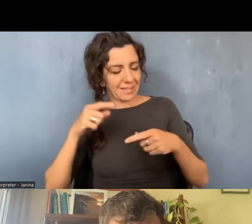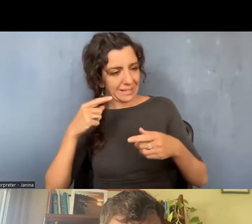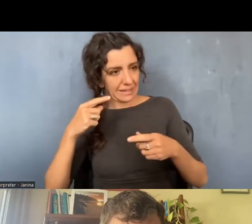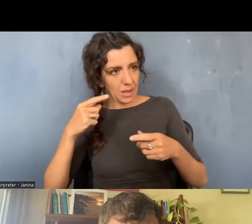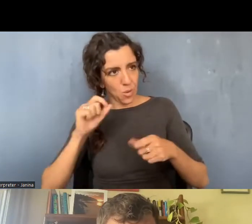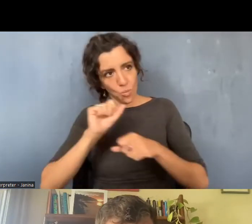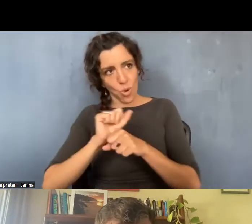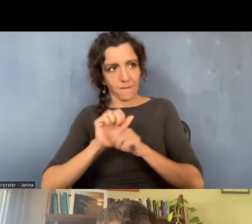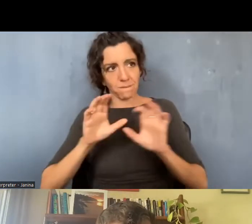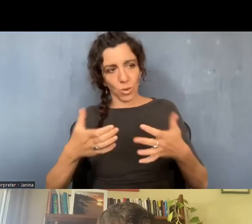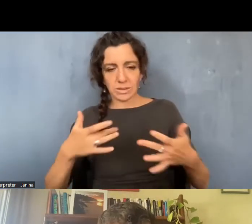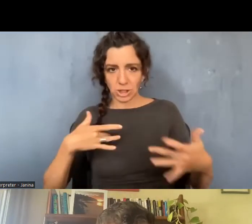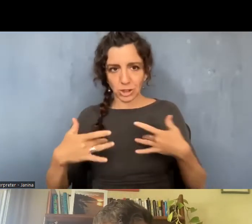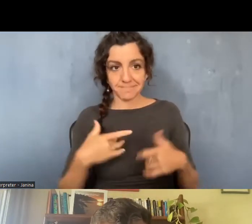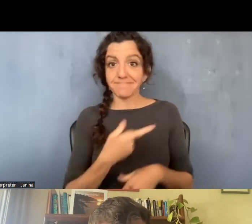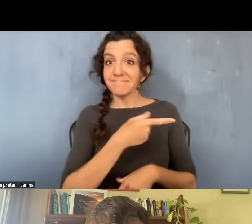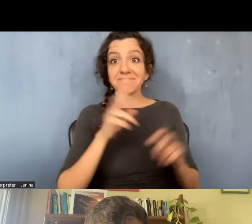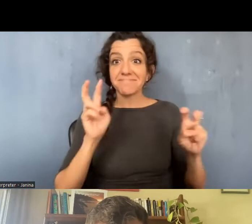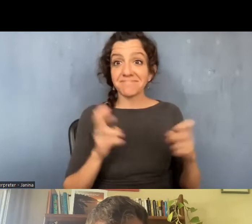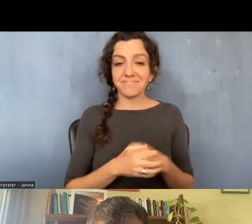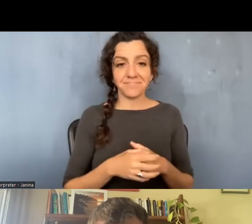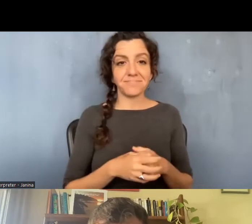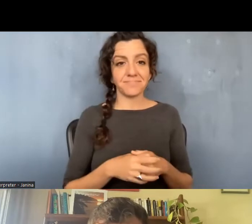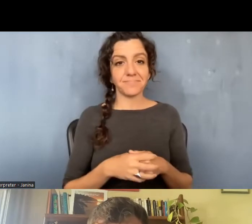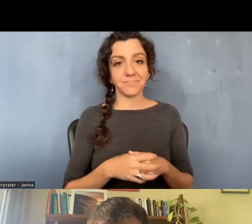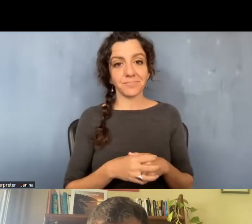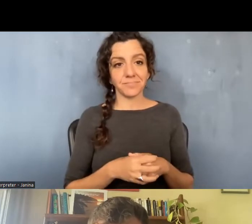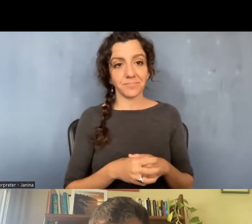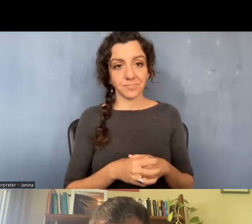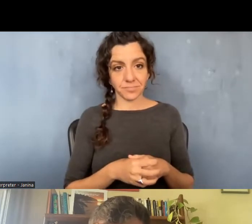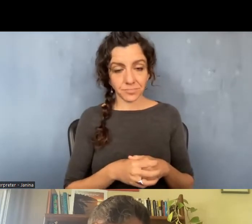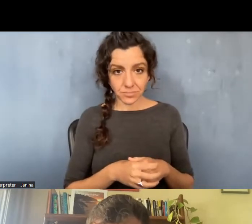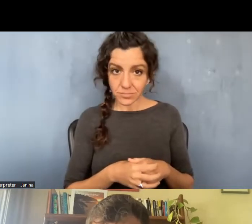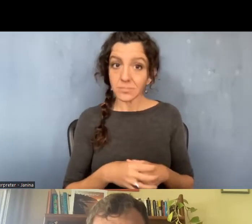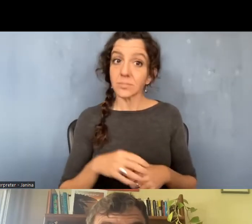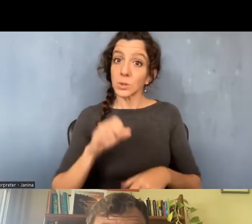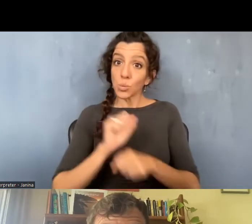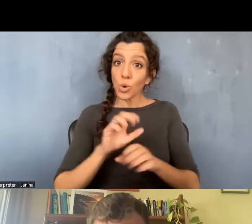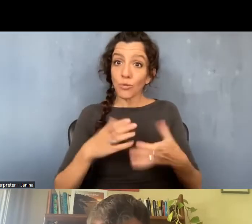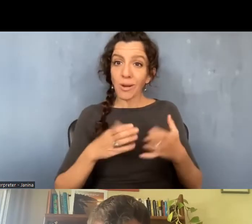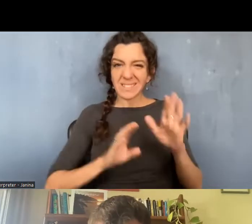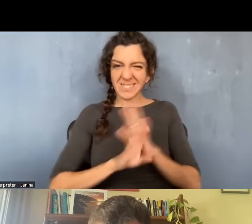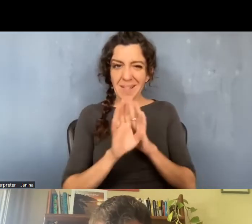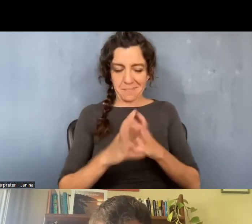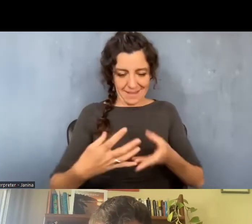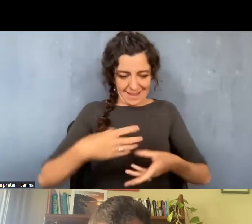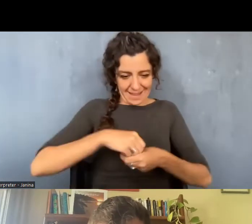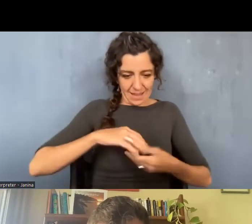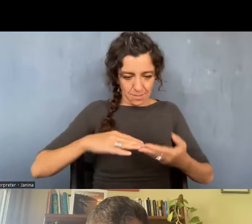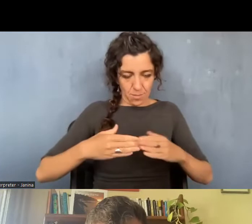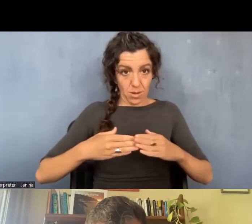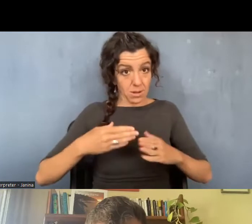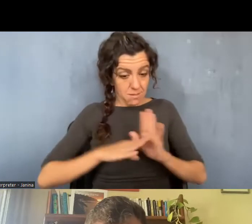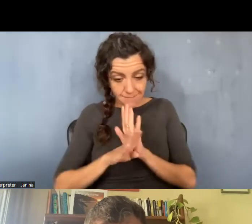This person said, quote, "So my thought is developing the workforce within the community itself to care for